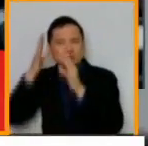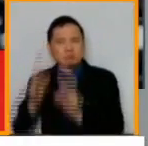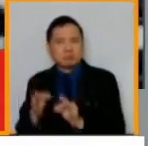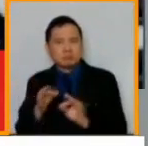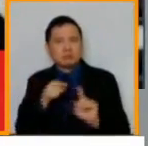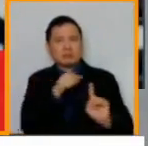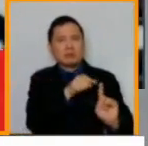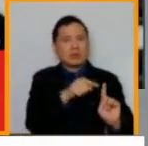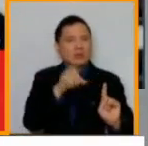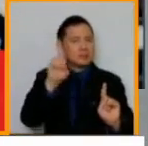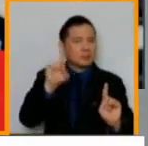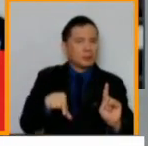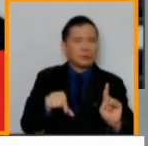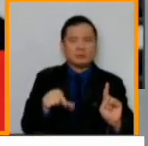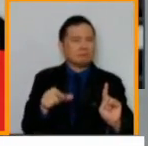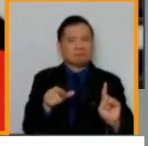disqualified.